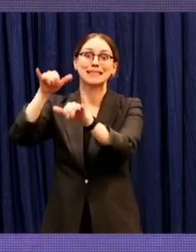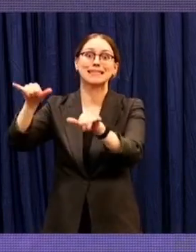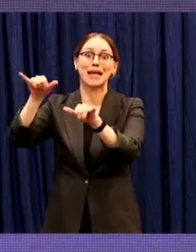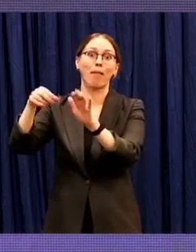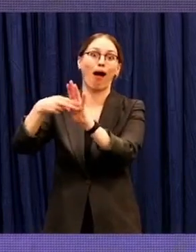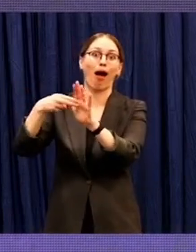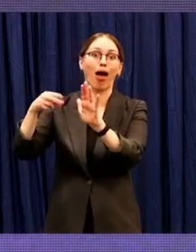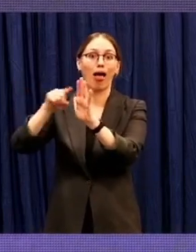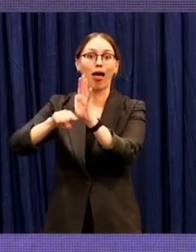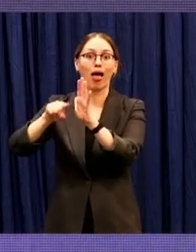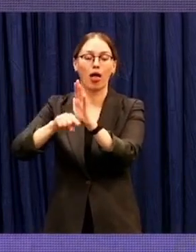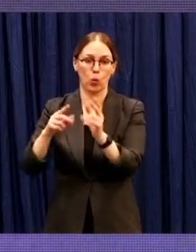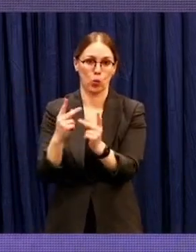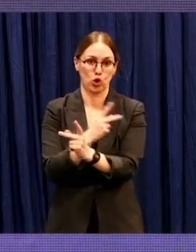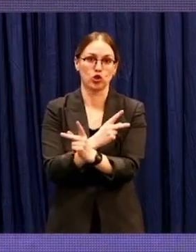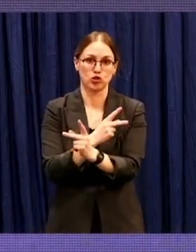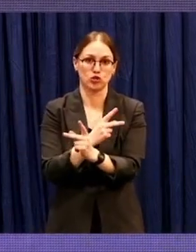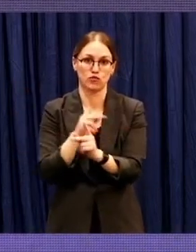with disabilities.